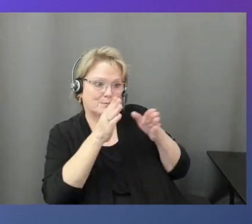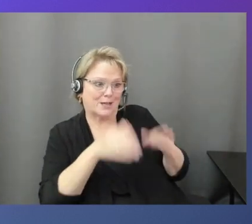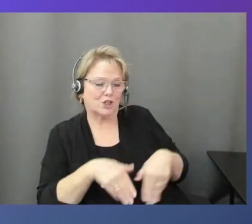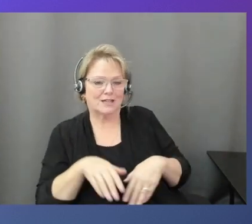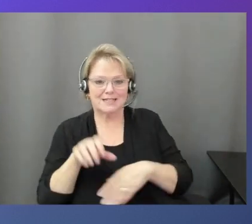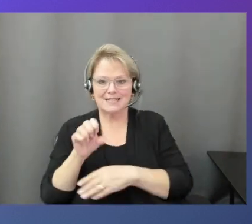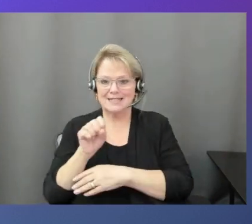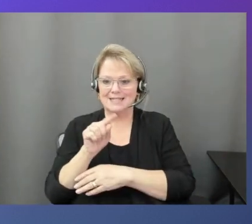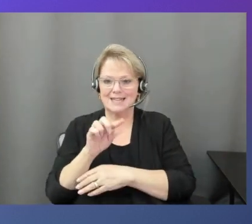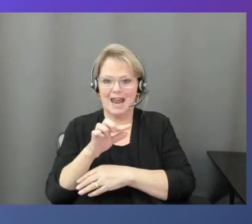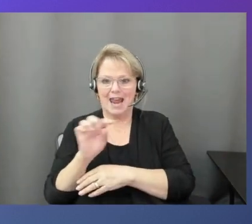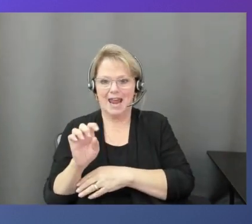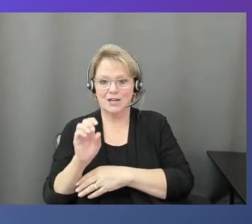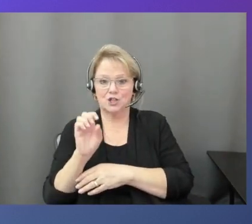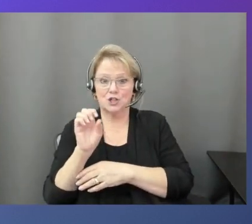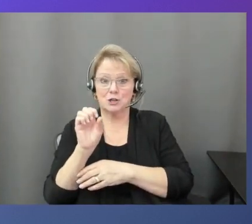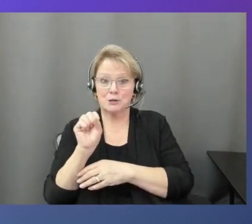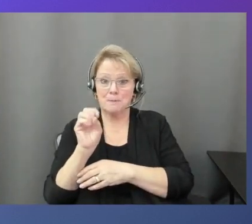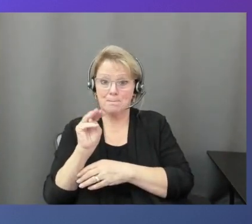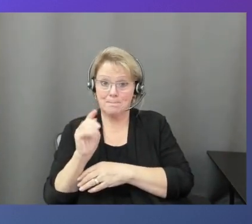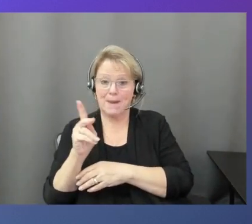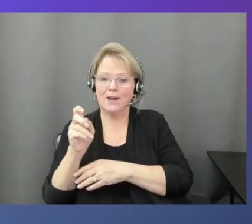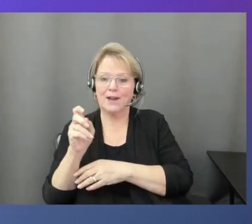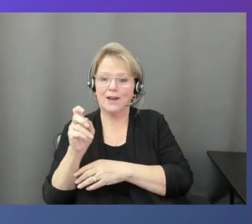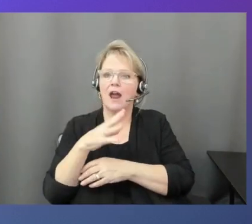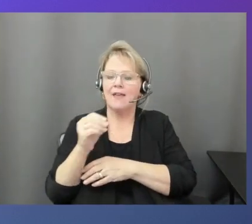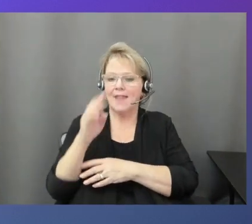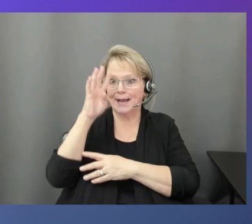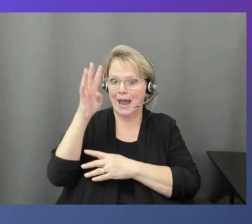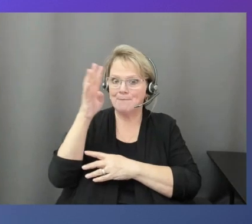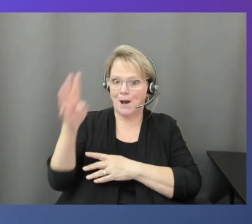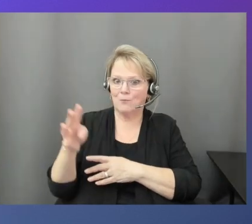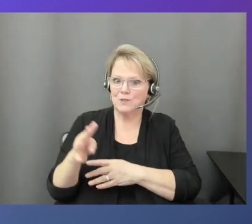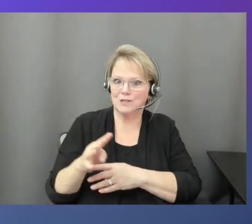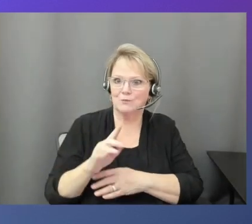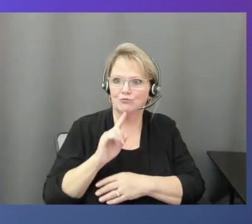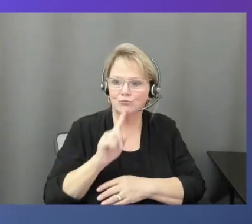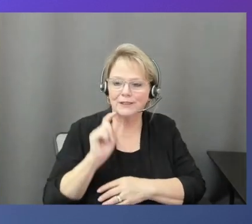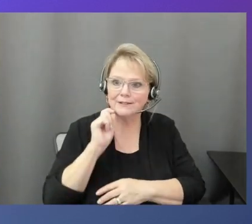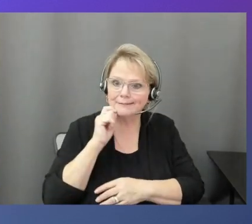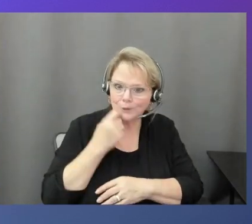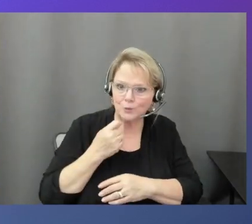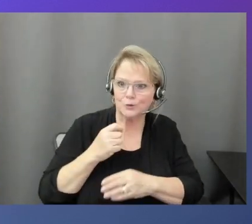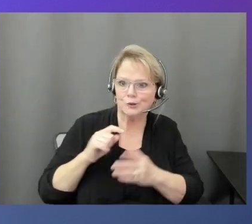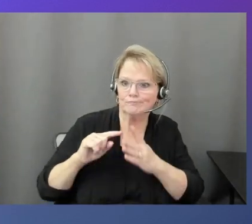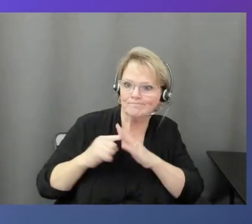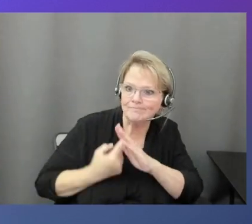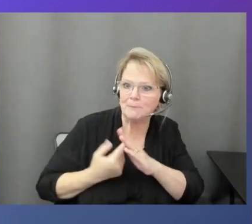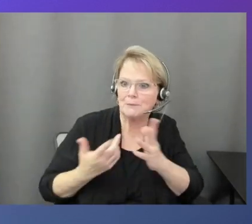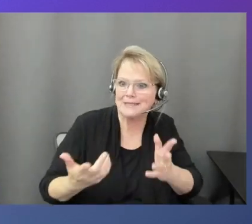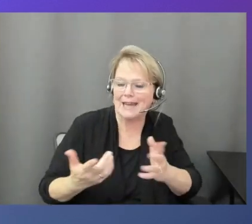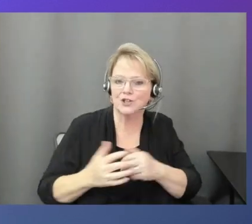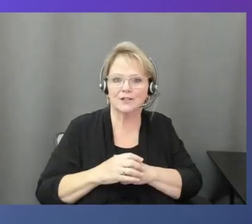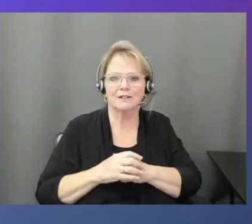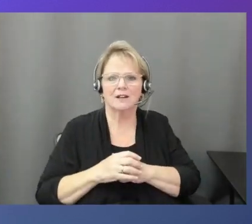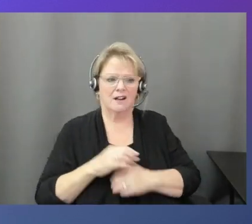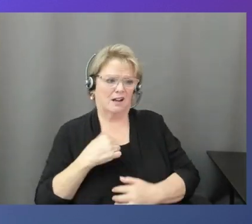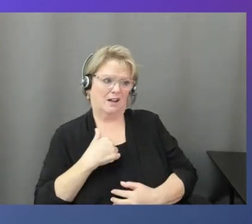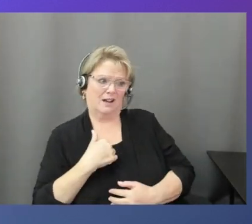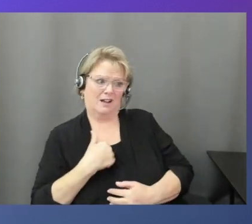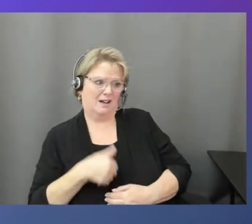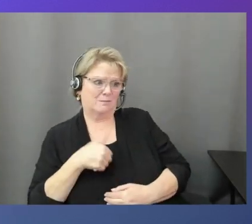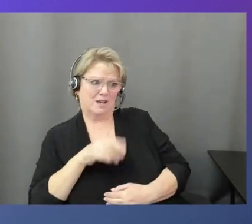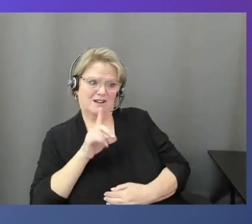nifty implementation. Well, Robbie, I don't know about you, but I am not a data scientist. Adrian, are you a data scientist? If it's possible to be the negative